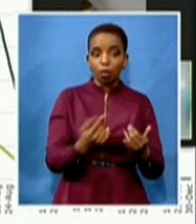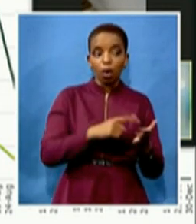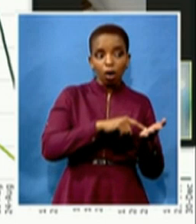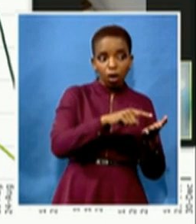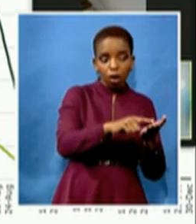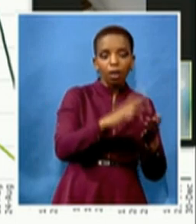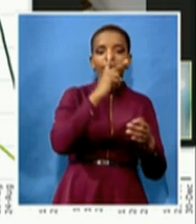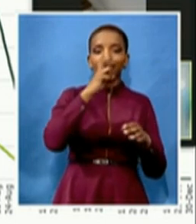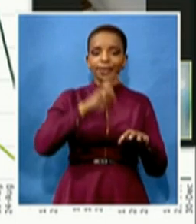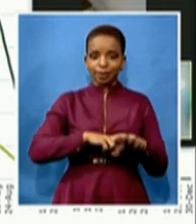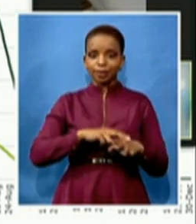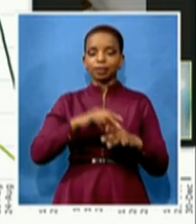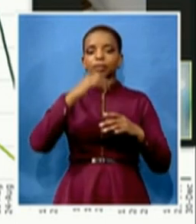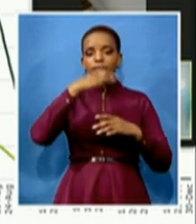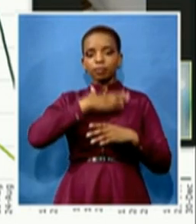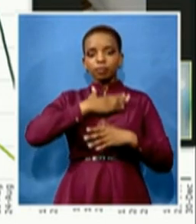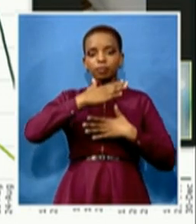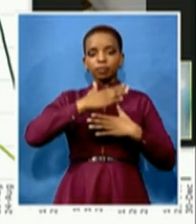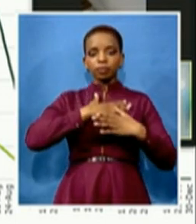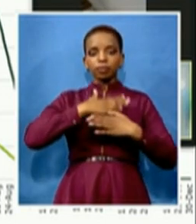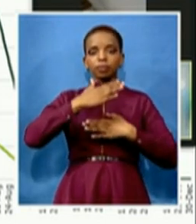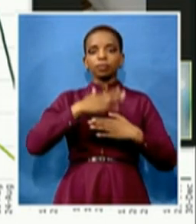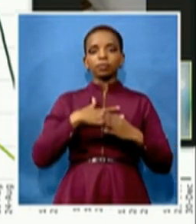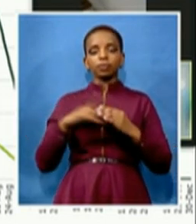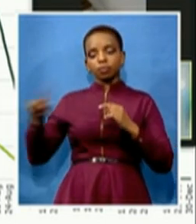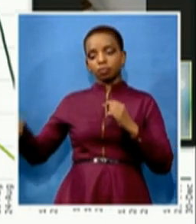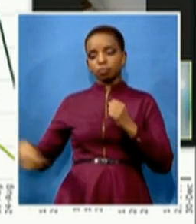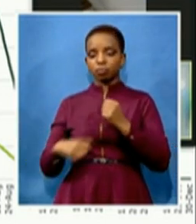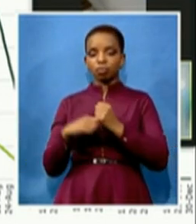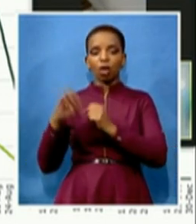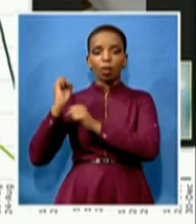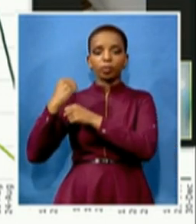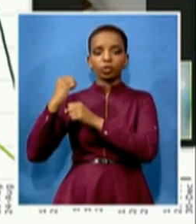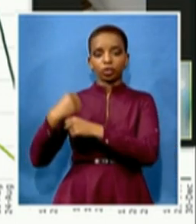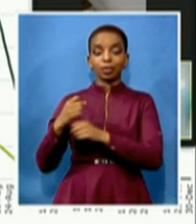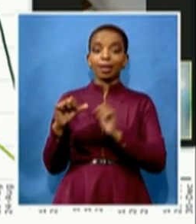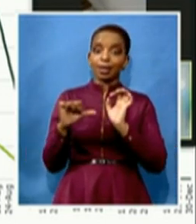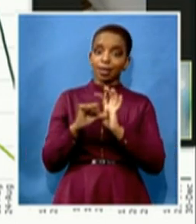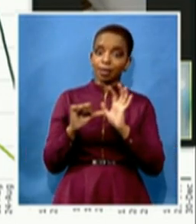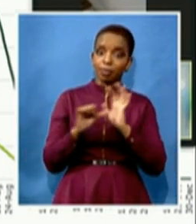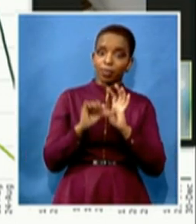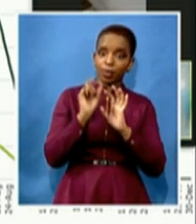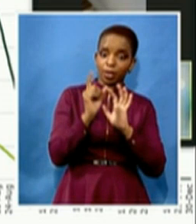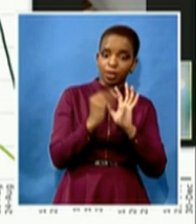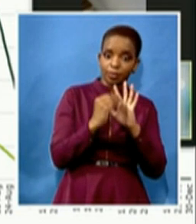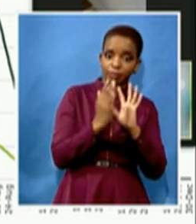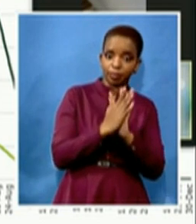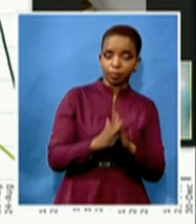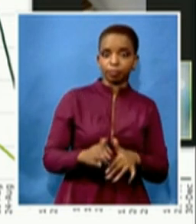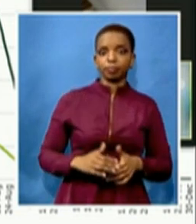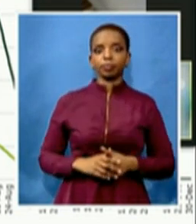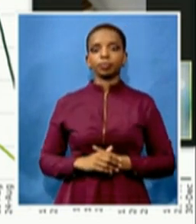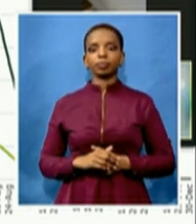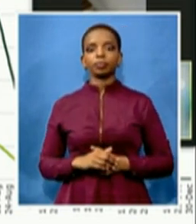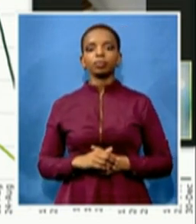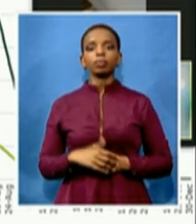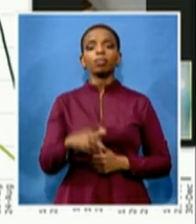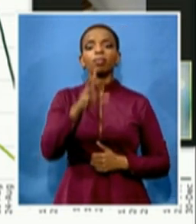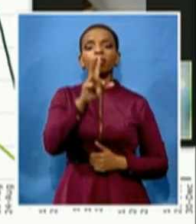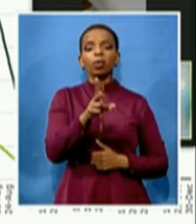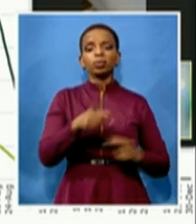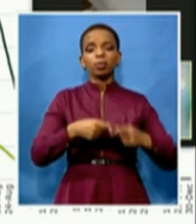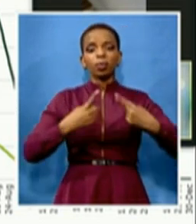also very important. What's also key to see is that the adjustment for PUI is higher in your general